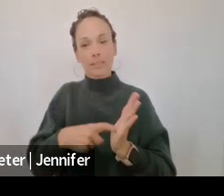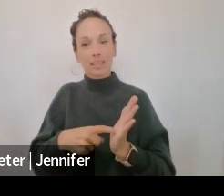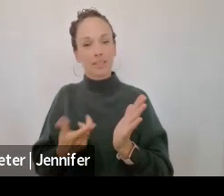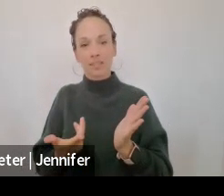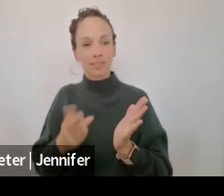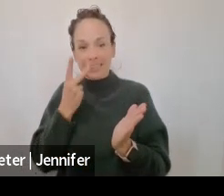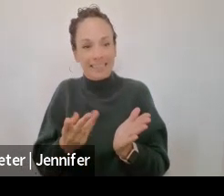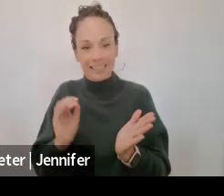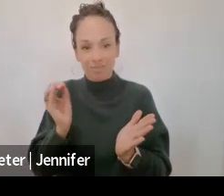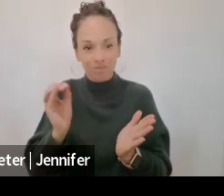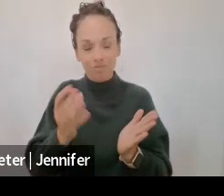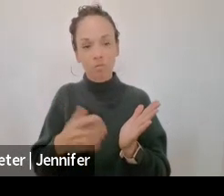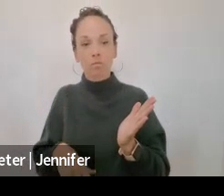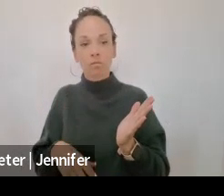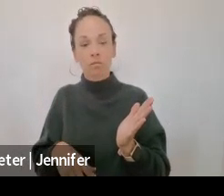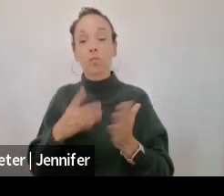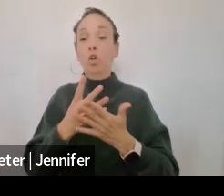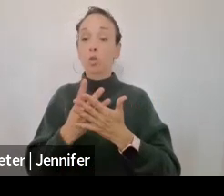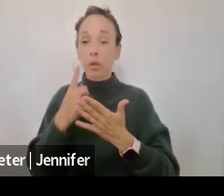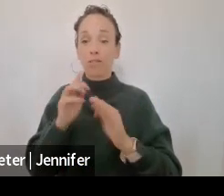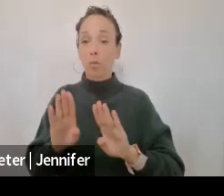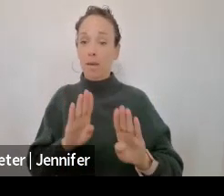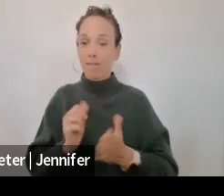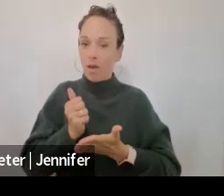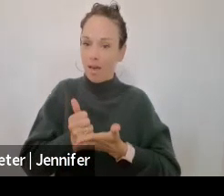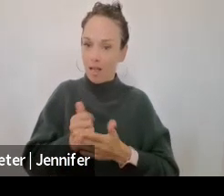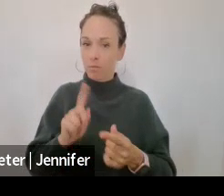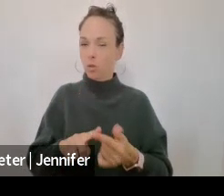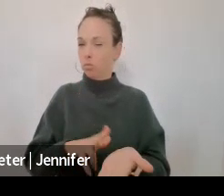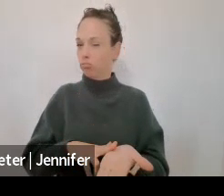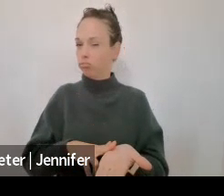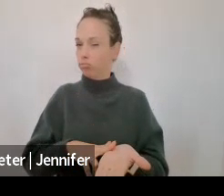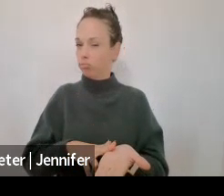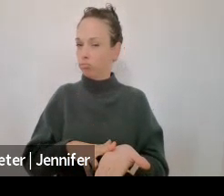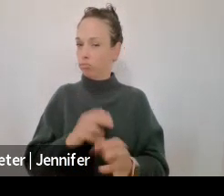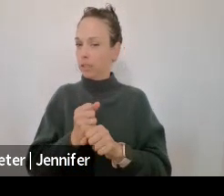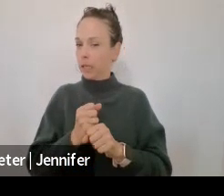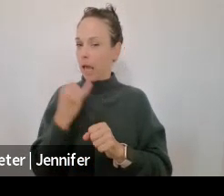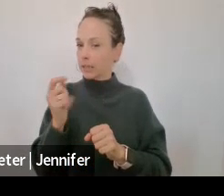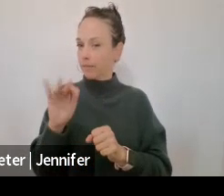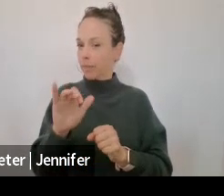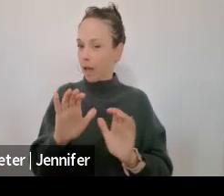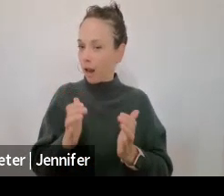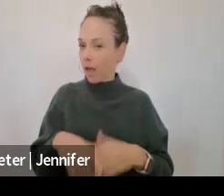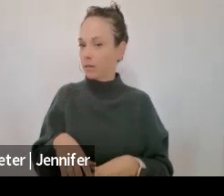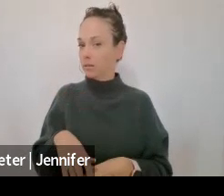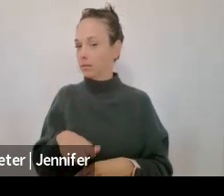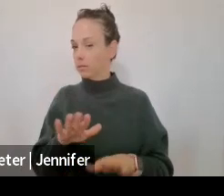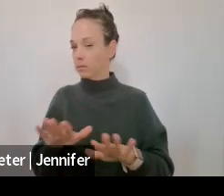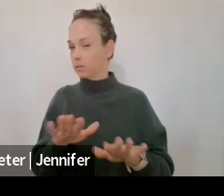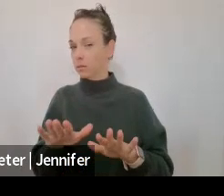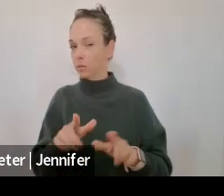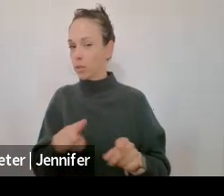addition, the screening for behavior helps to take the temperature of the class, of the grade, of the school, to